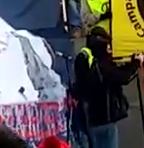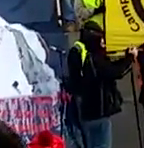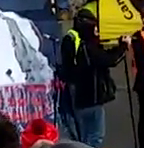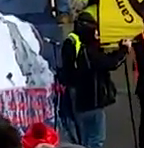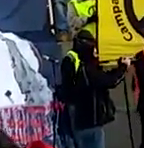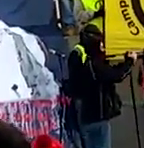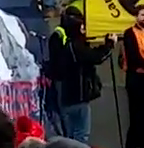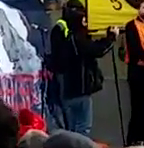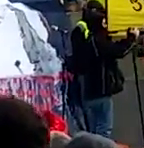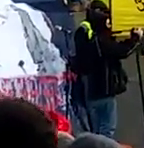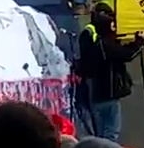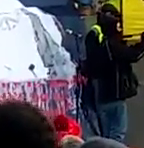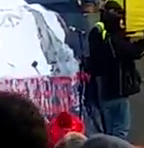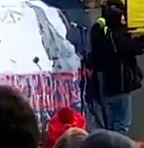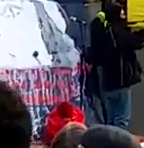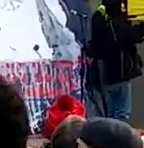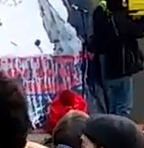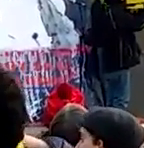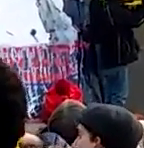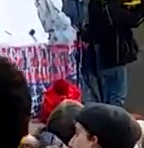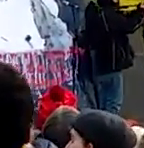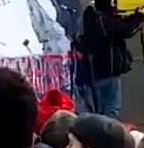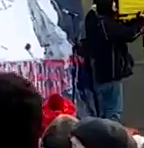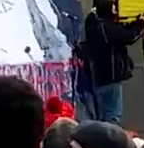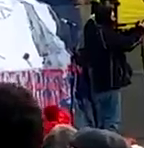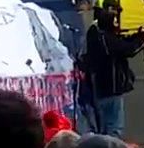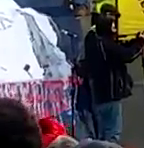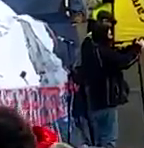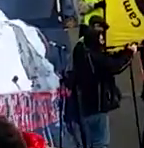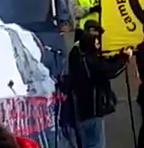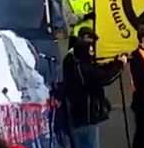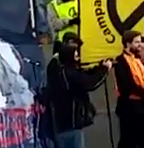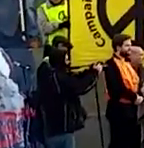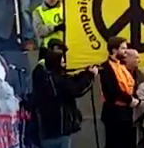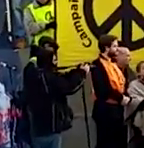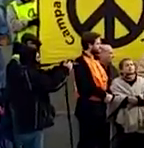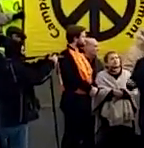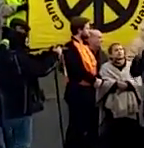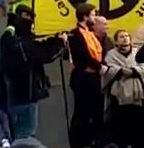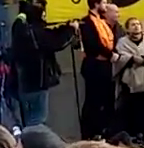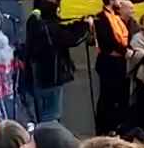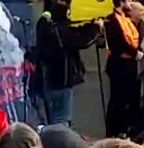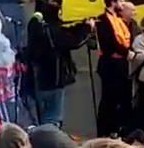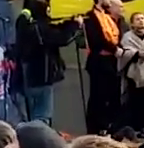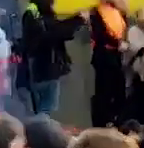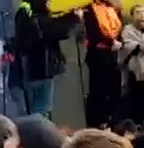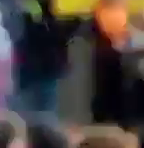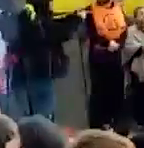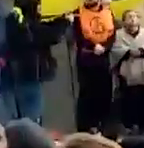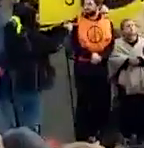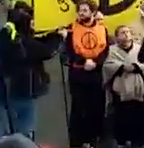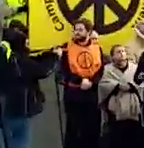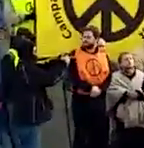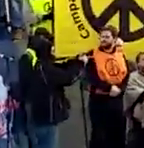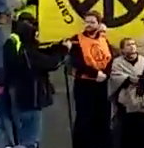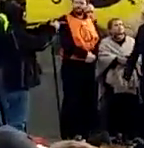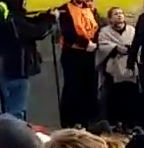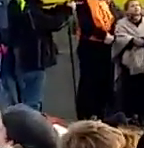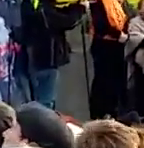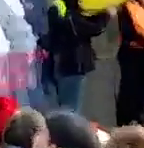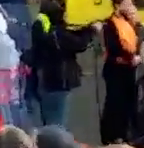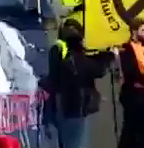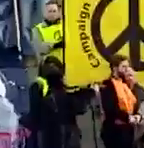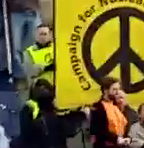putting forward the logical alternatives and showing to people the horror of war and the total horror of